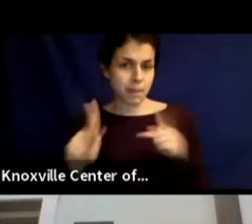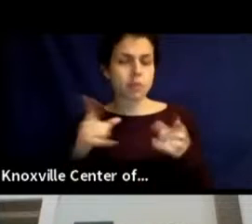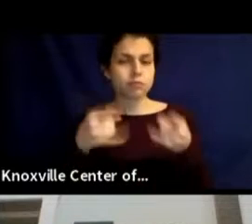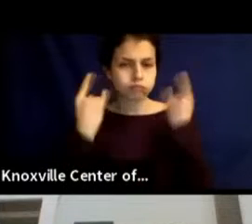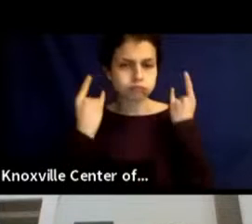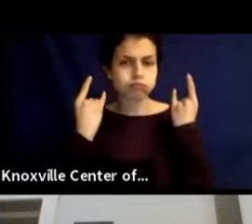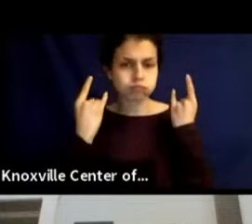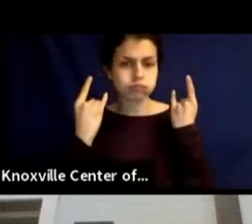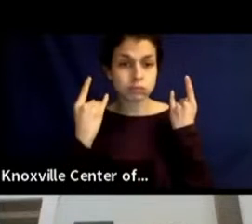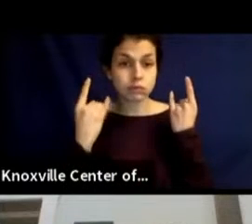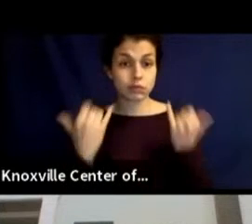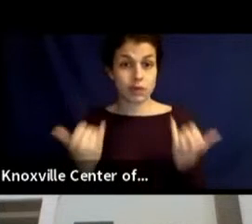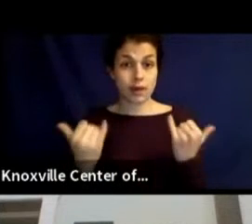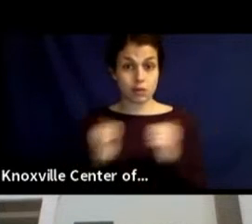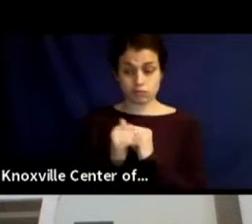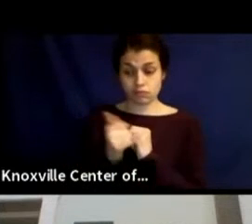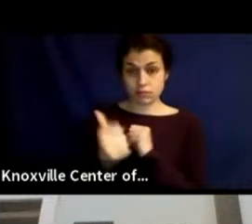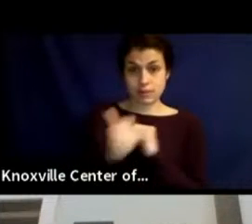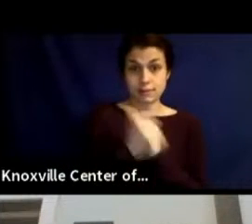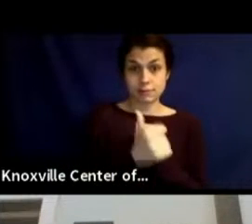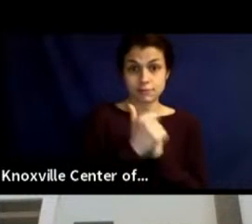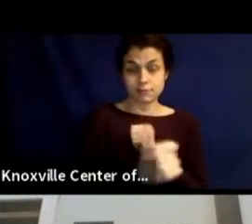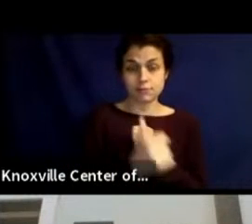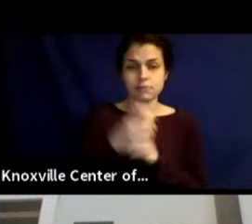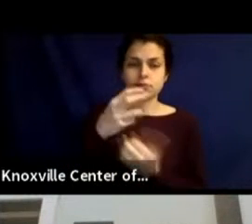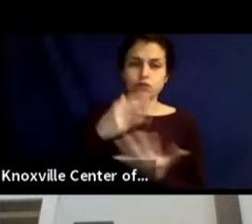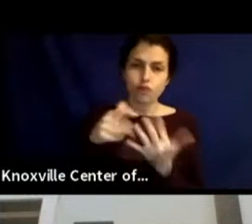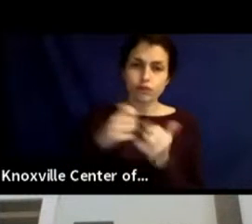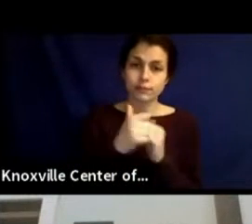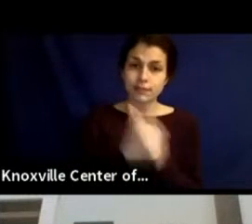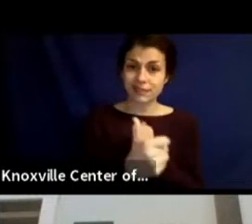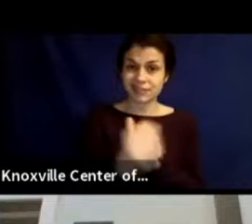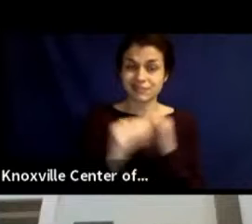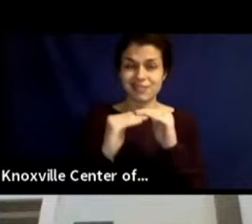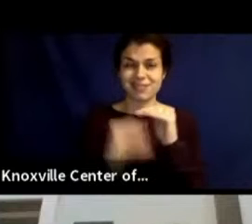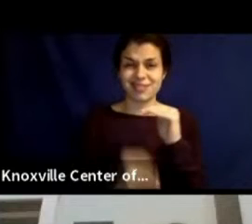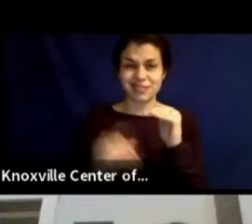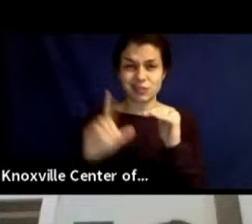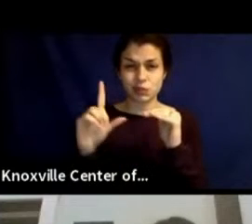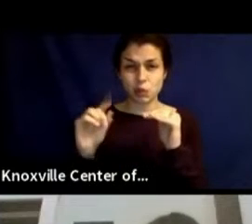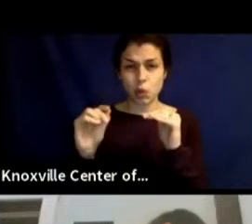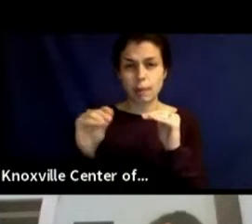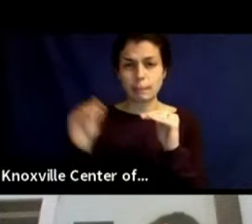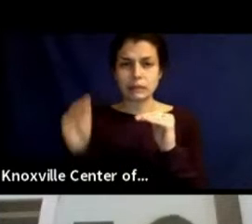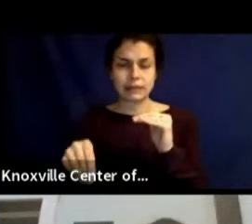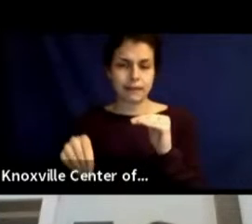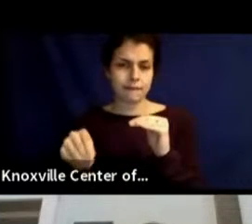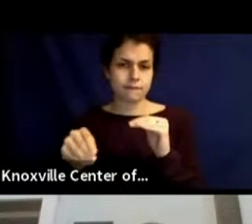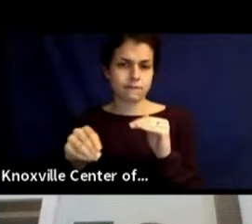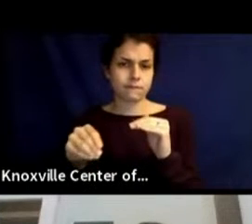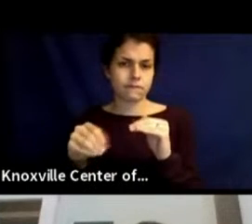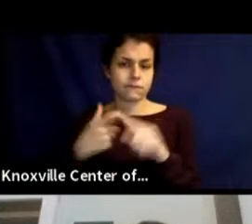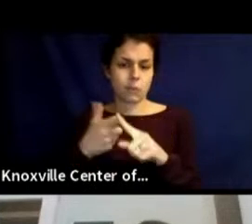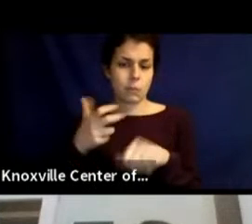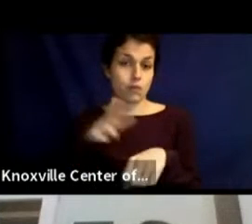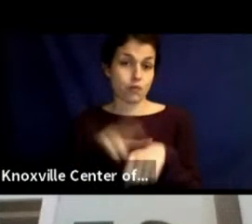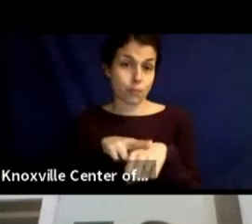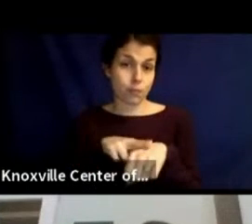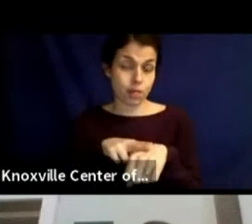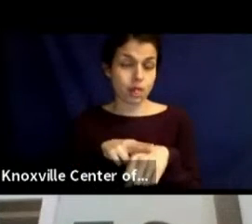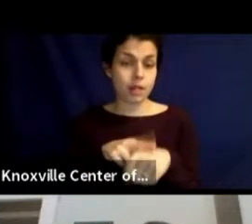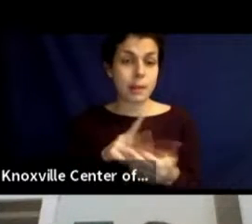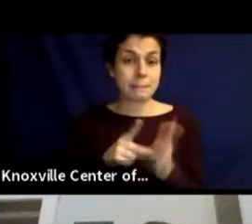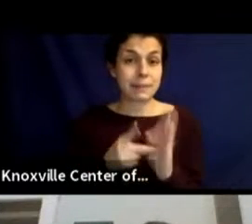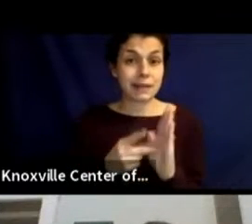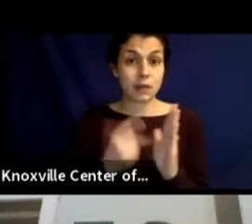distancing right now in the state is only minus 20% from normal, so that we are not doing